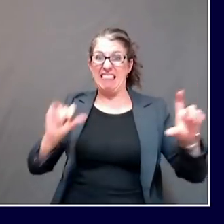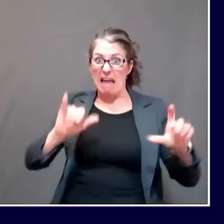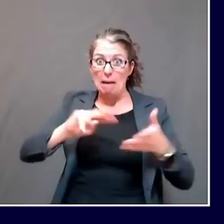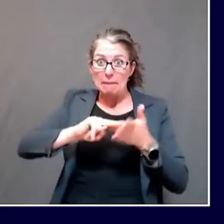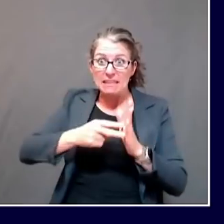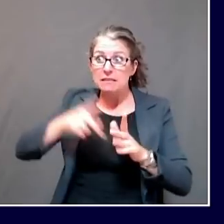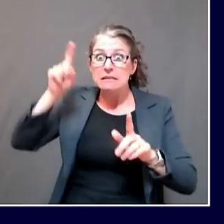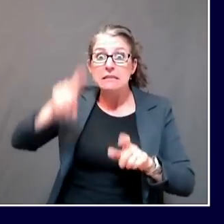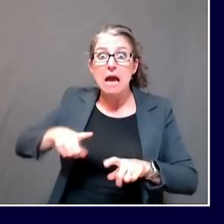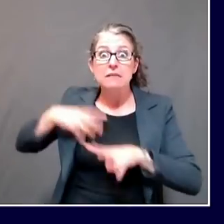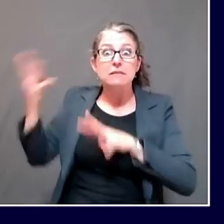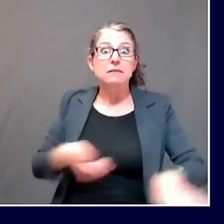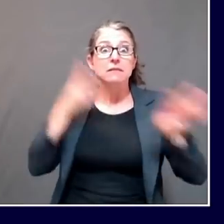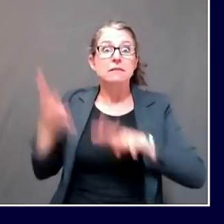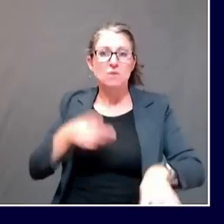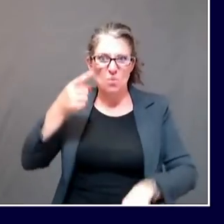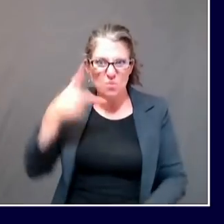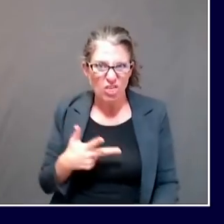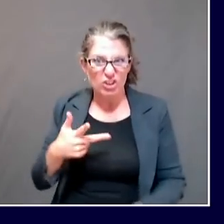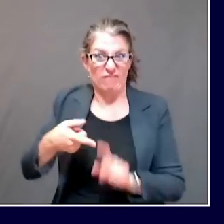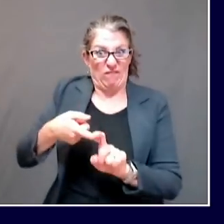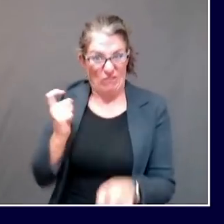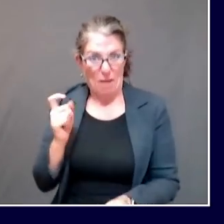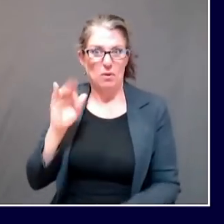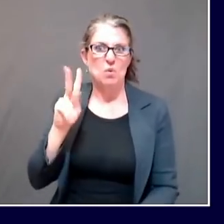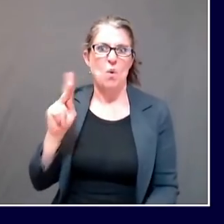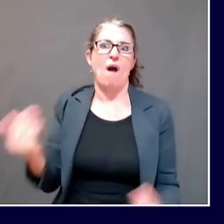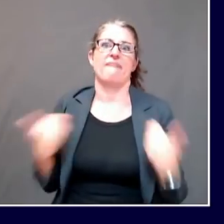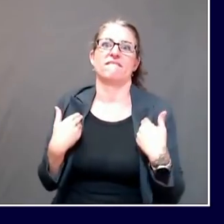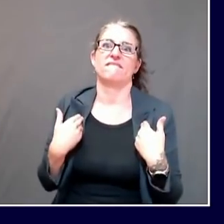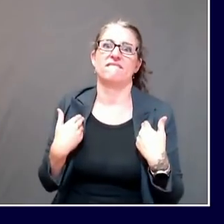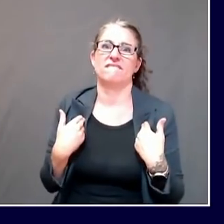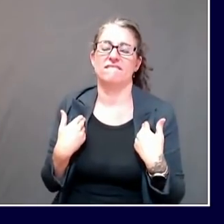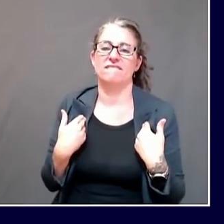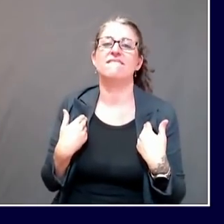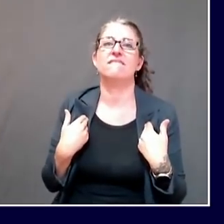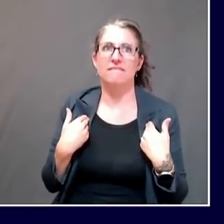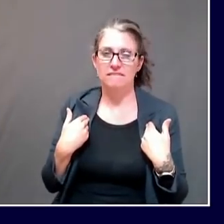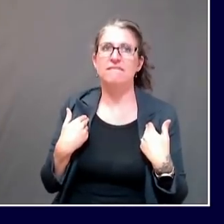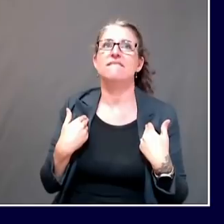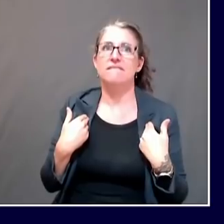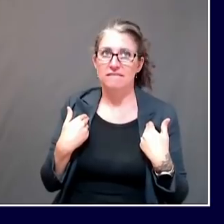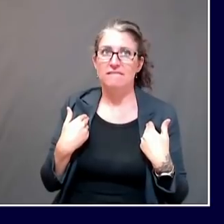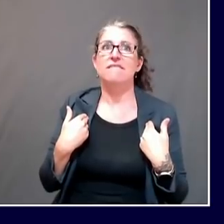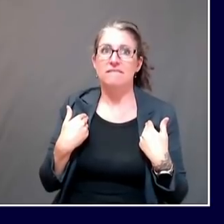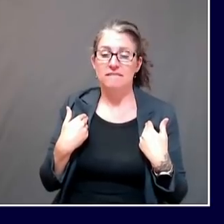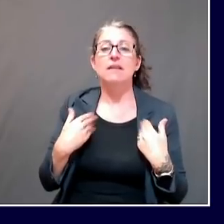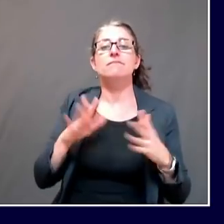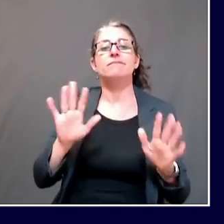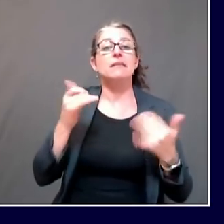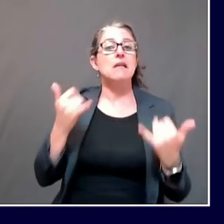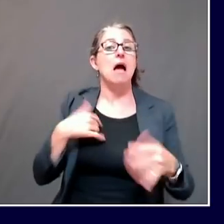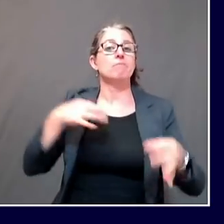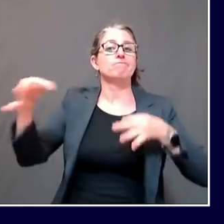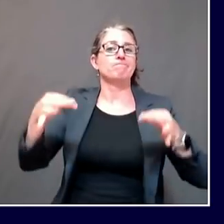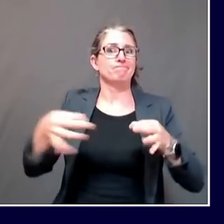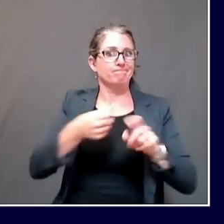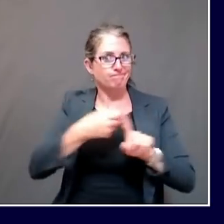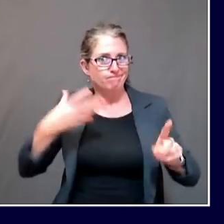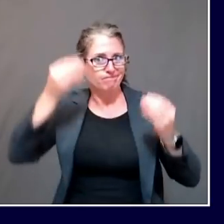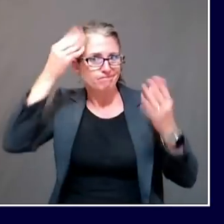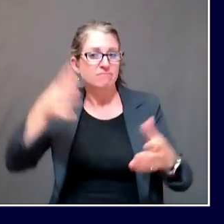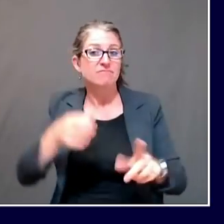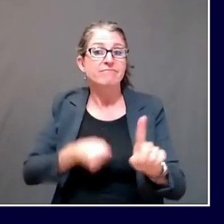County. I'd like now to turn to an update on some of the outbreaks at which Maine CDC has been most recently